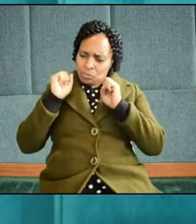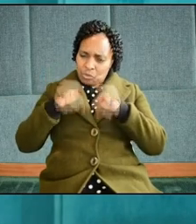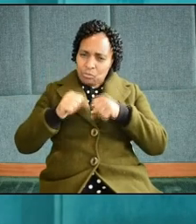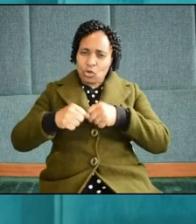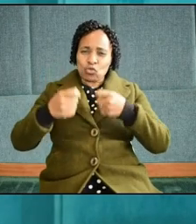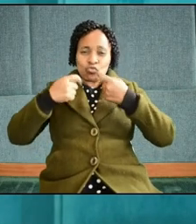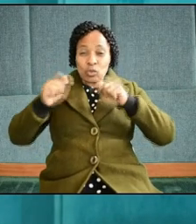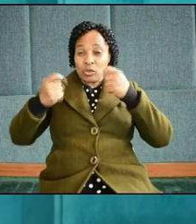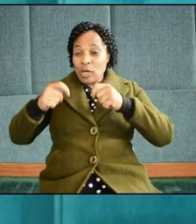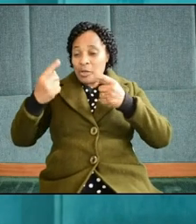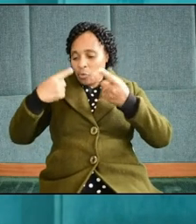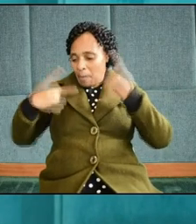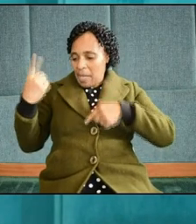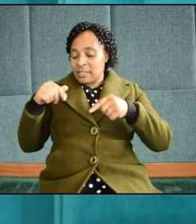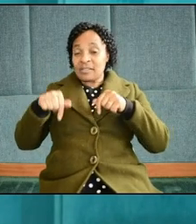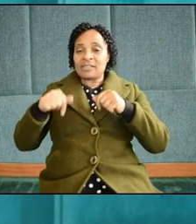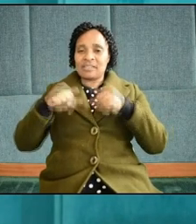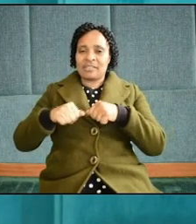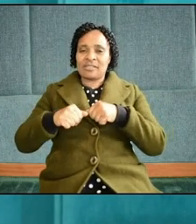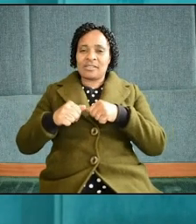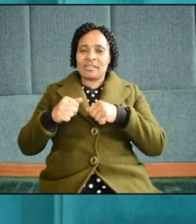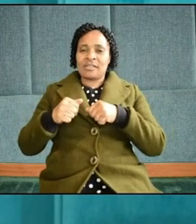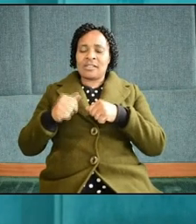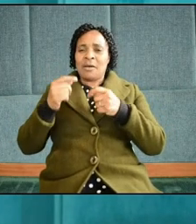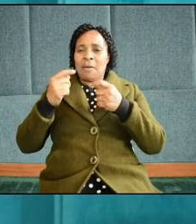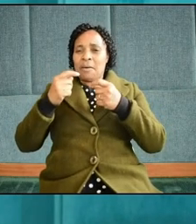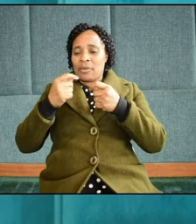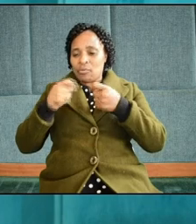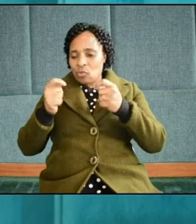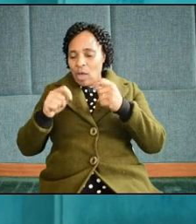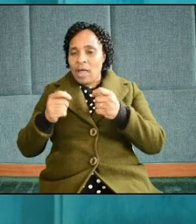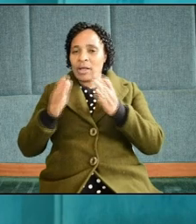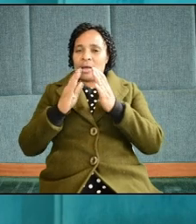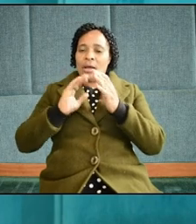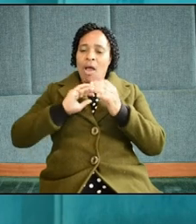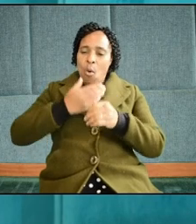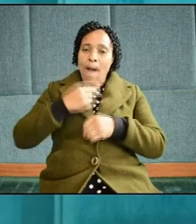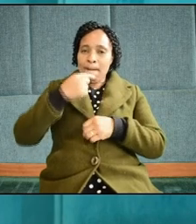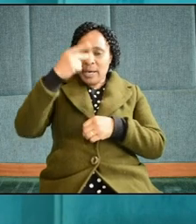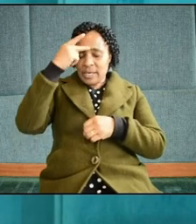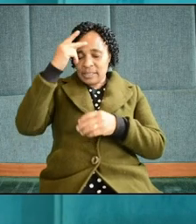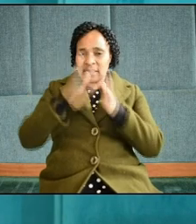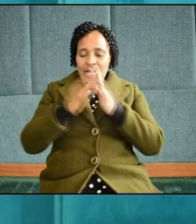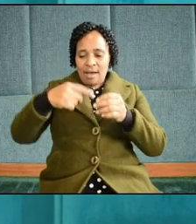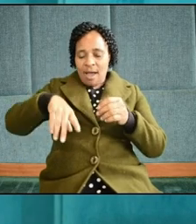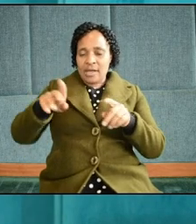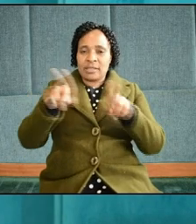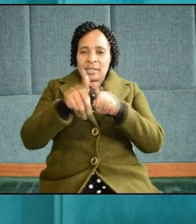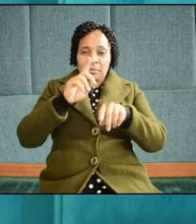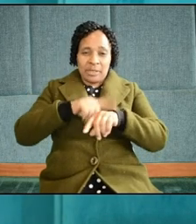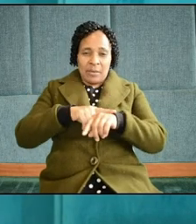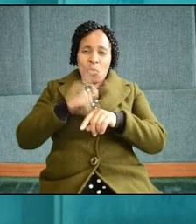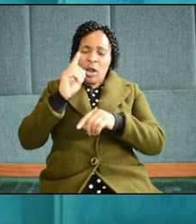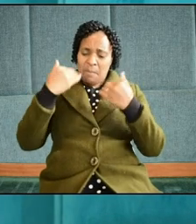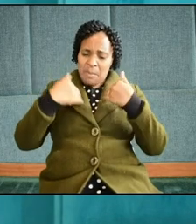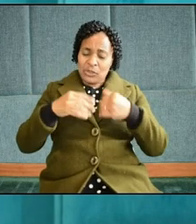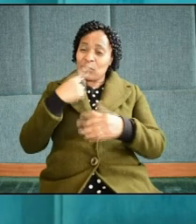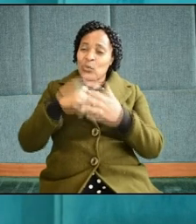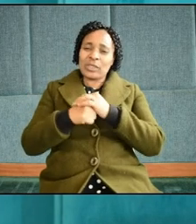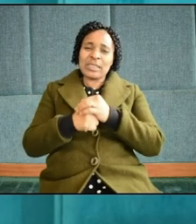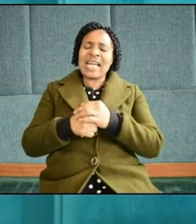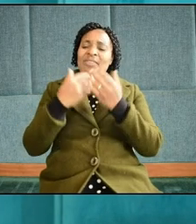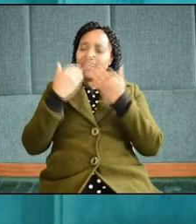So, to our parents and to us as well, mm-hmm. One person once said that these things that